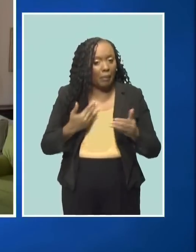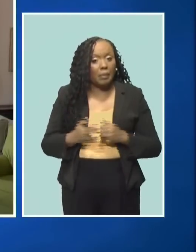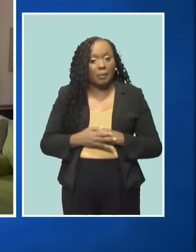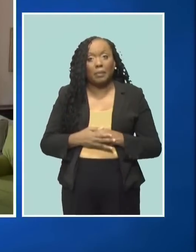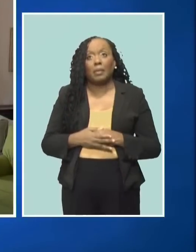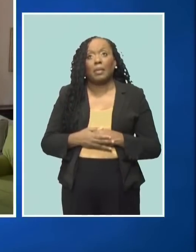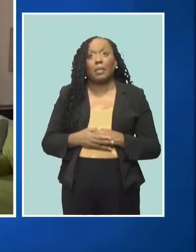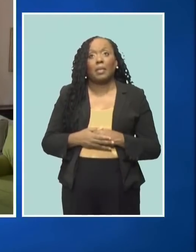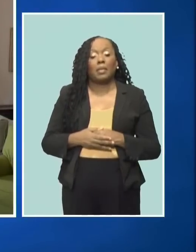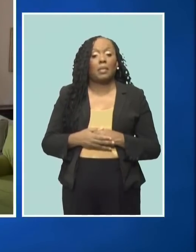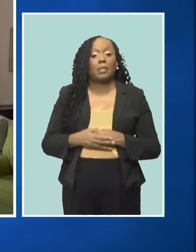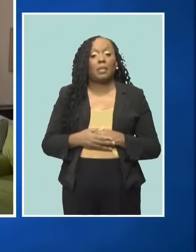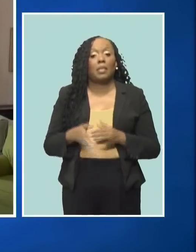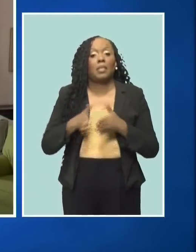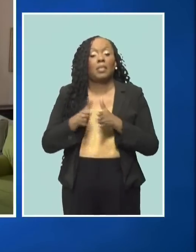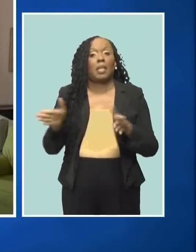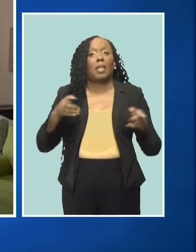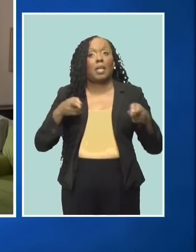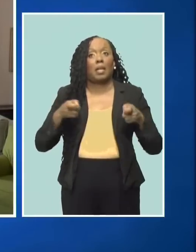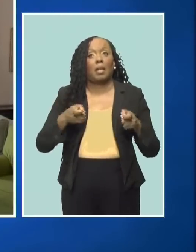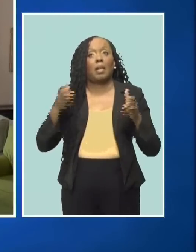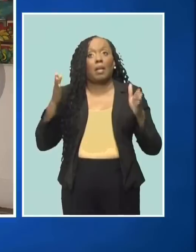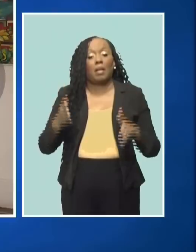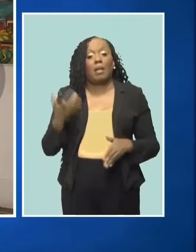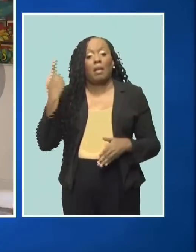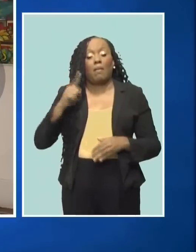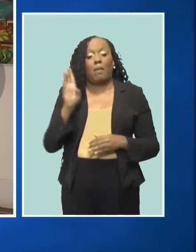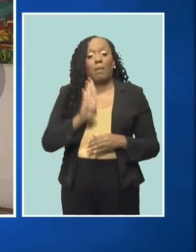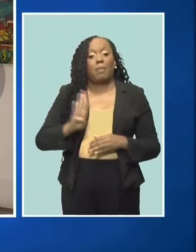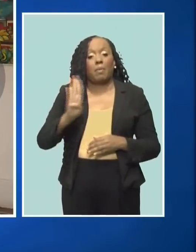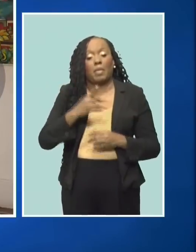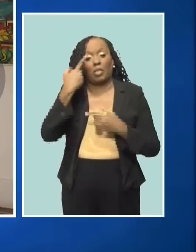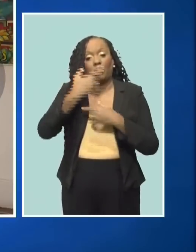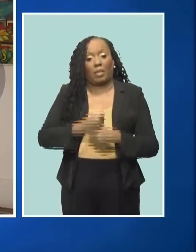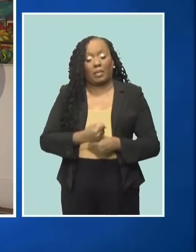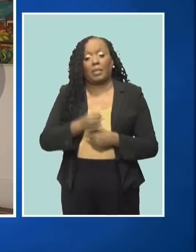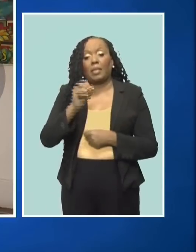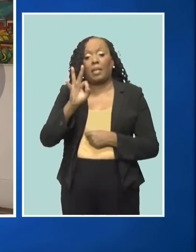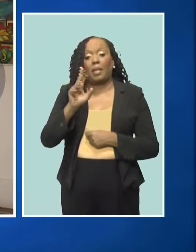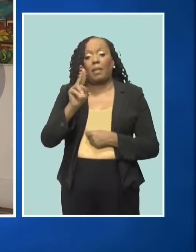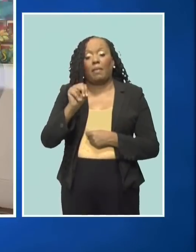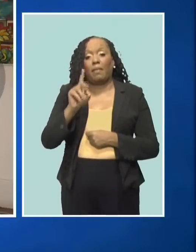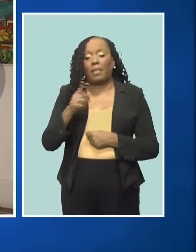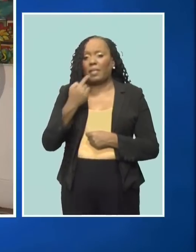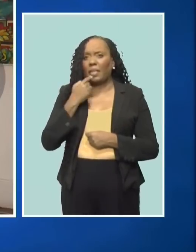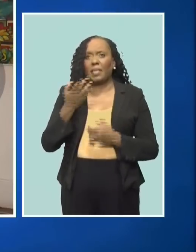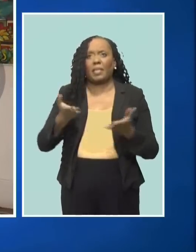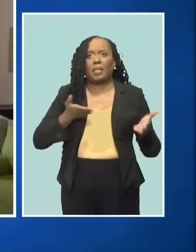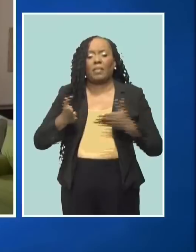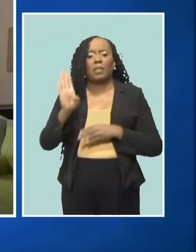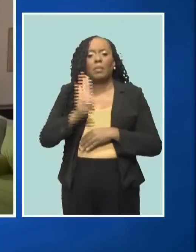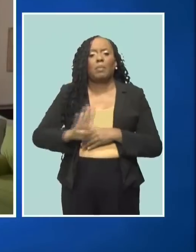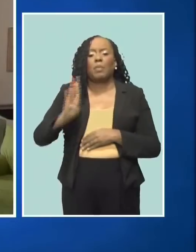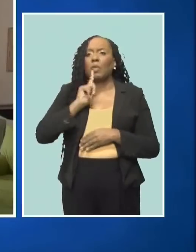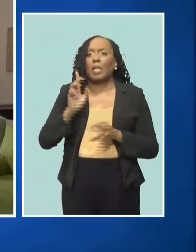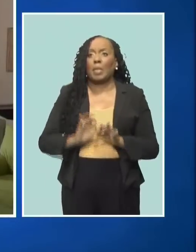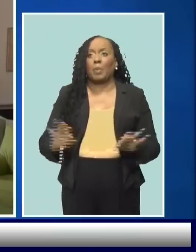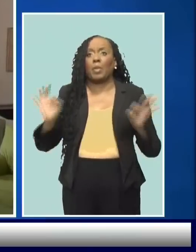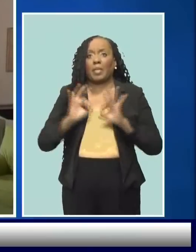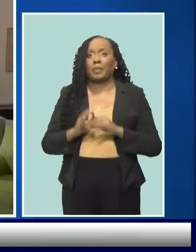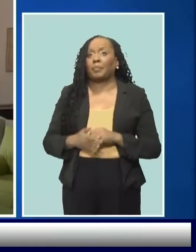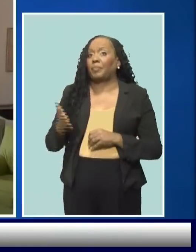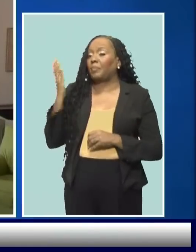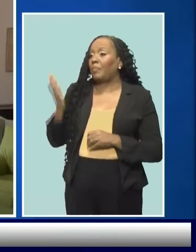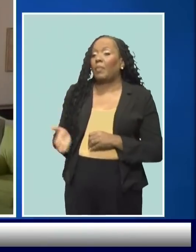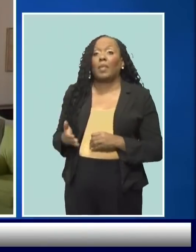the Barbados Trust Fund, Gerald Amos, says serving Barbados is important to him. Only this morning, one of my colleagues